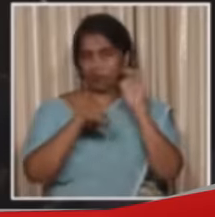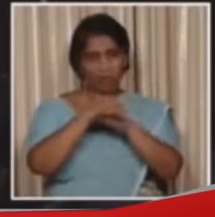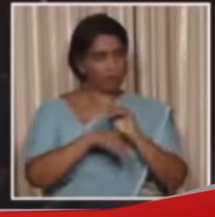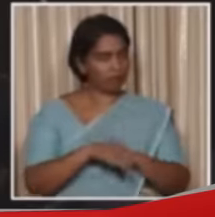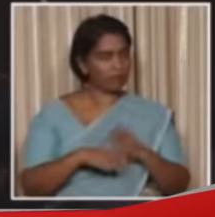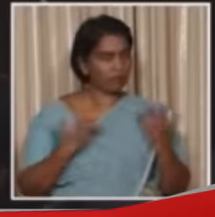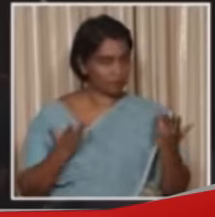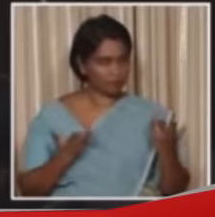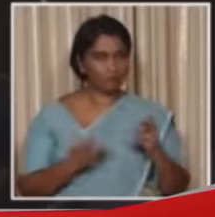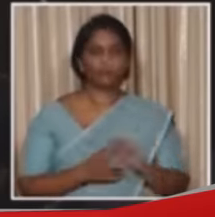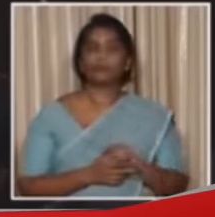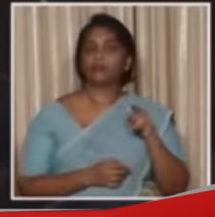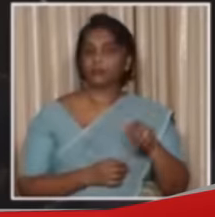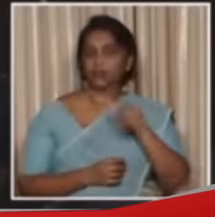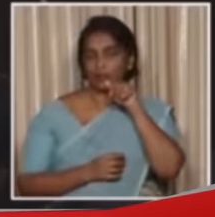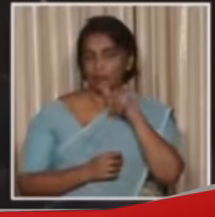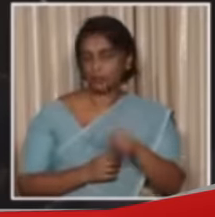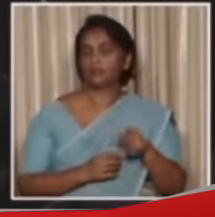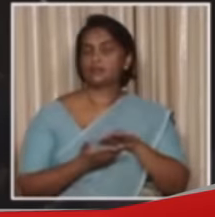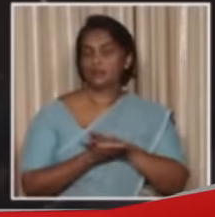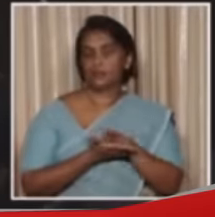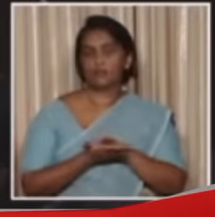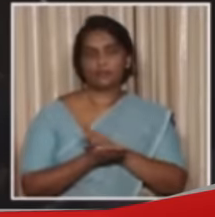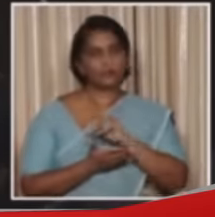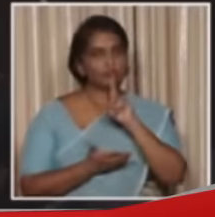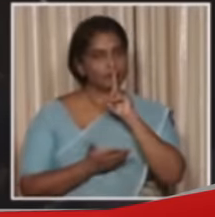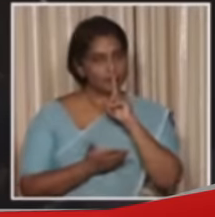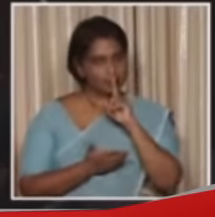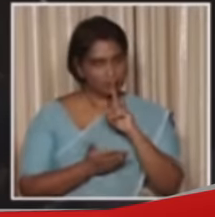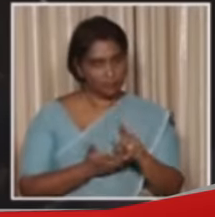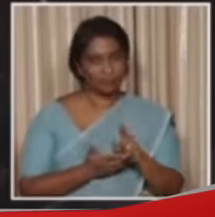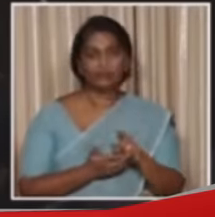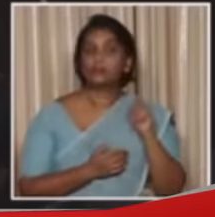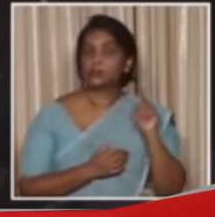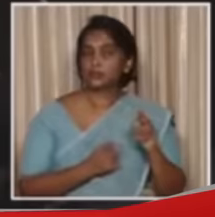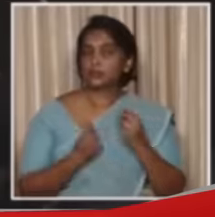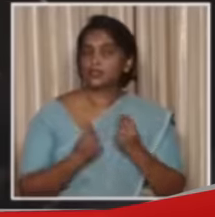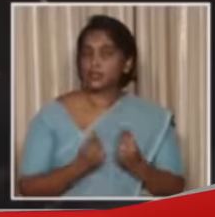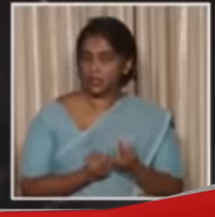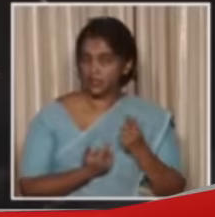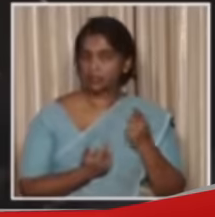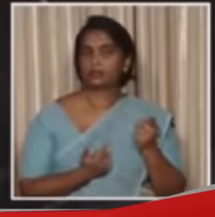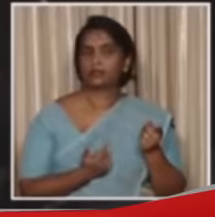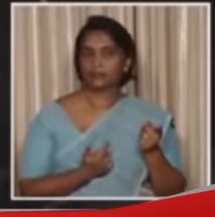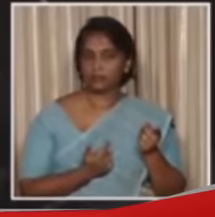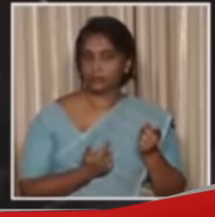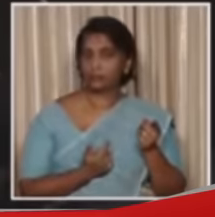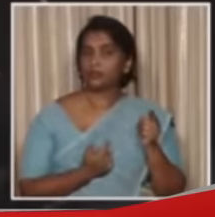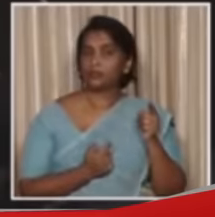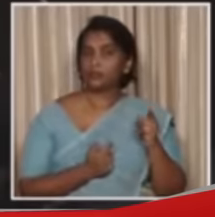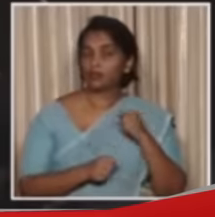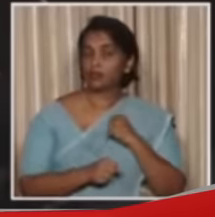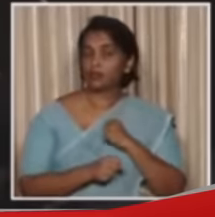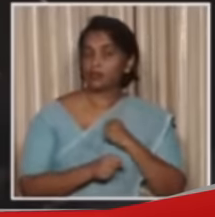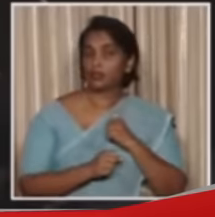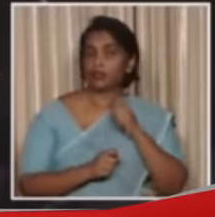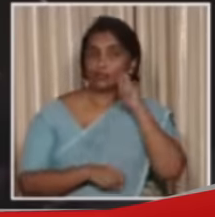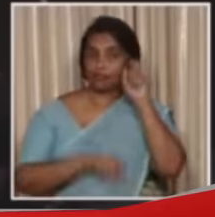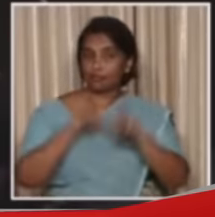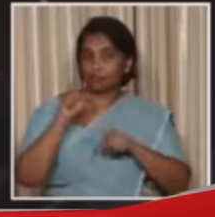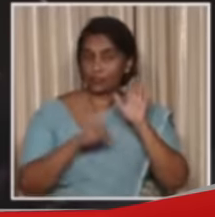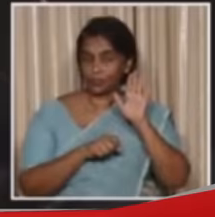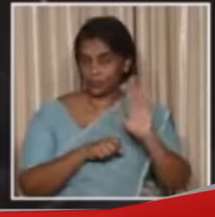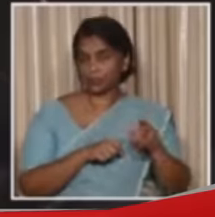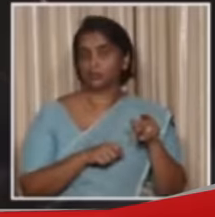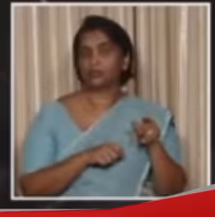quite evident that very soon that people are going to be restless, people are going to start objecting to having